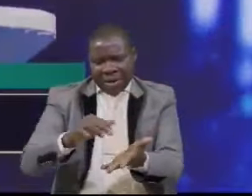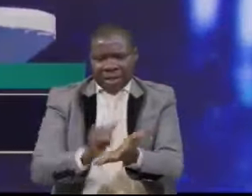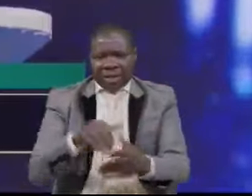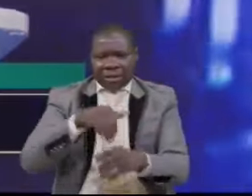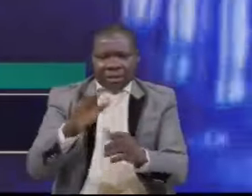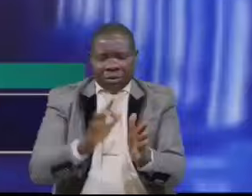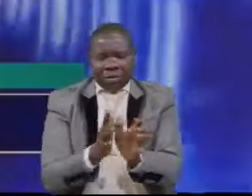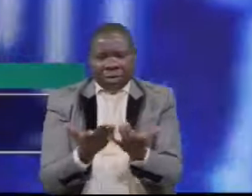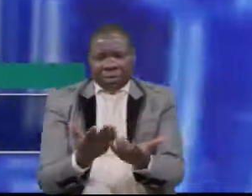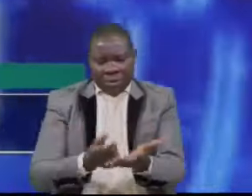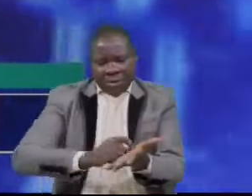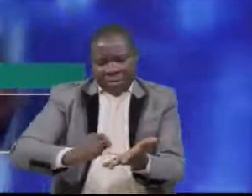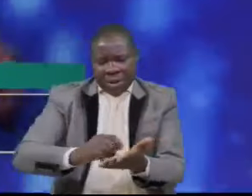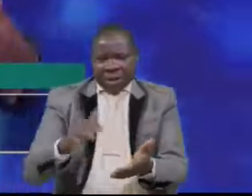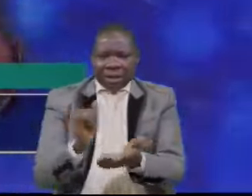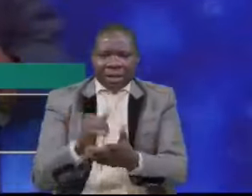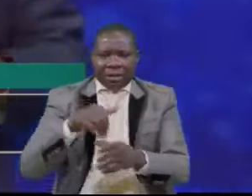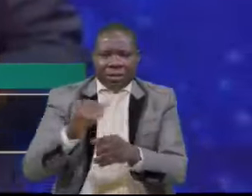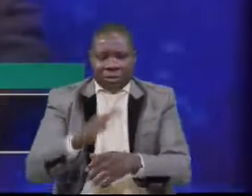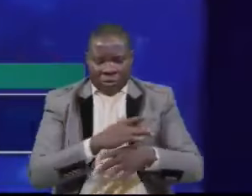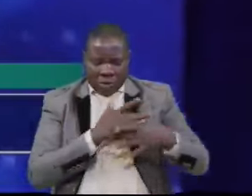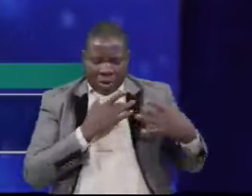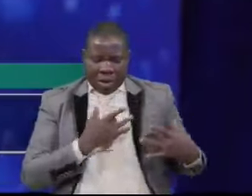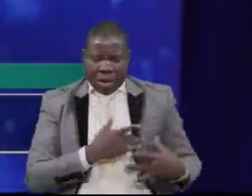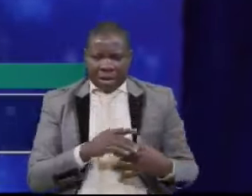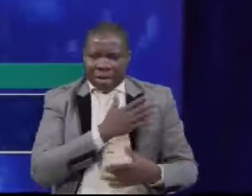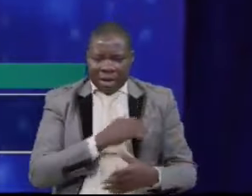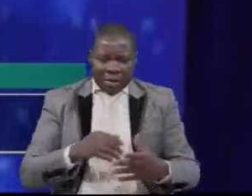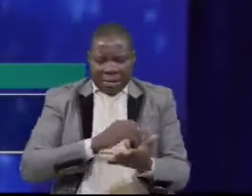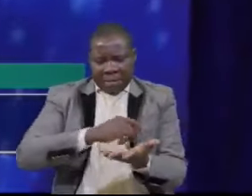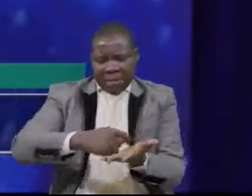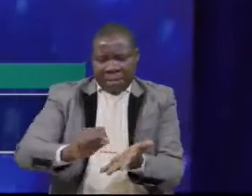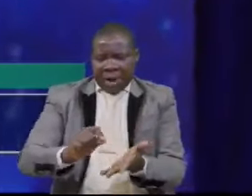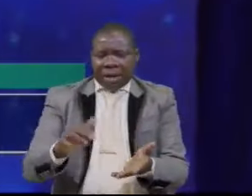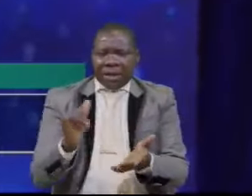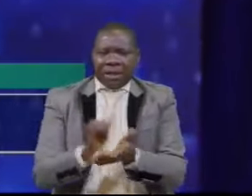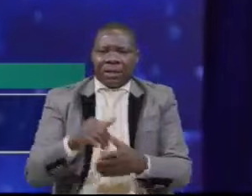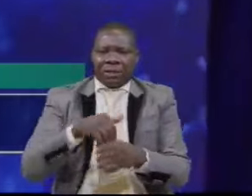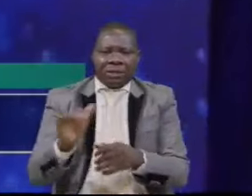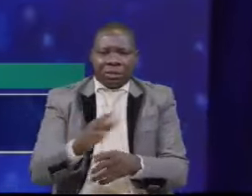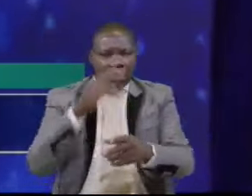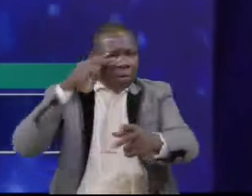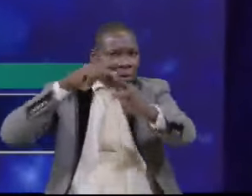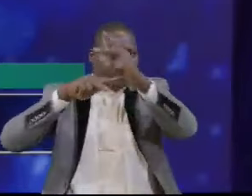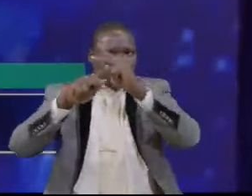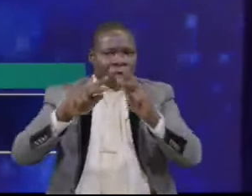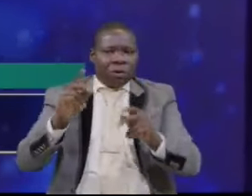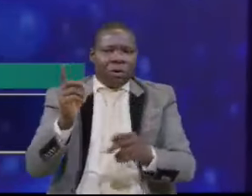your heart. And you underline that in your vision. Where I am